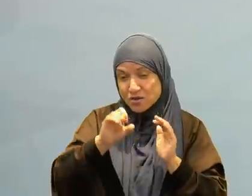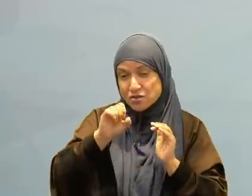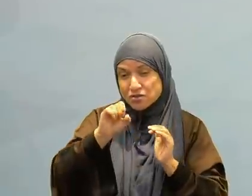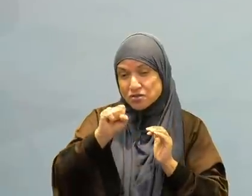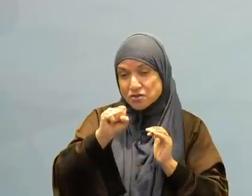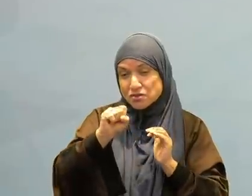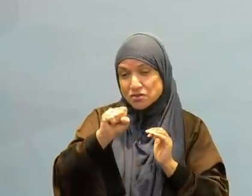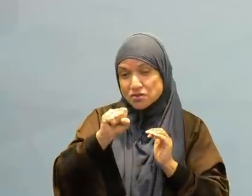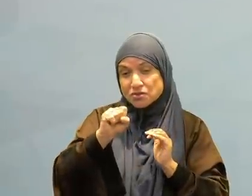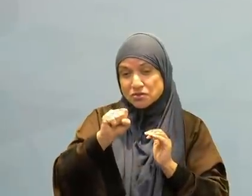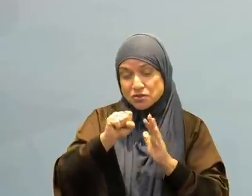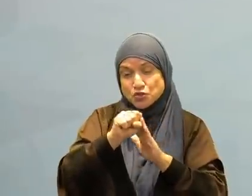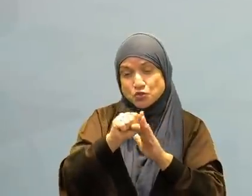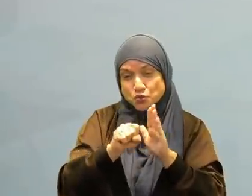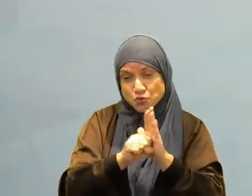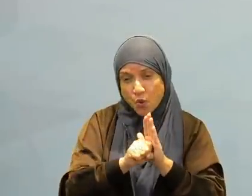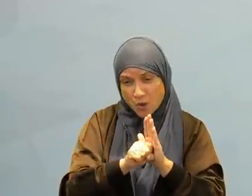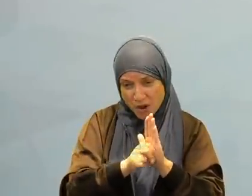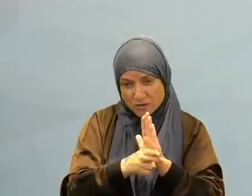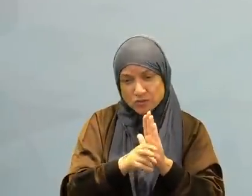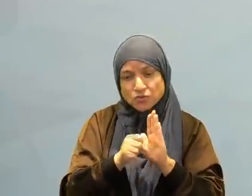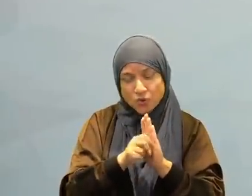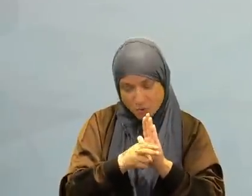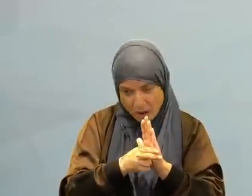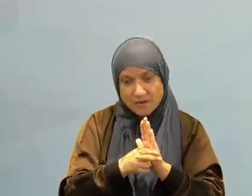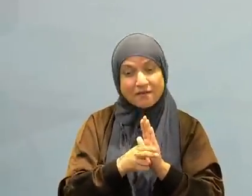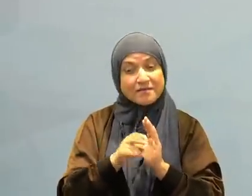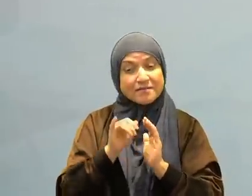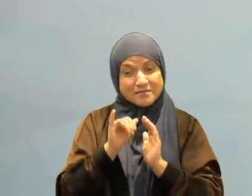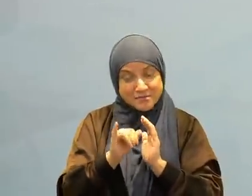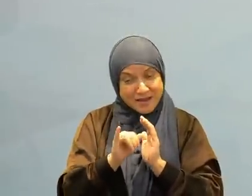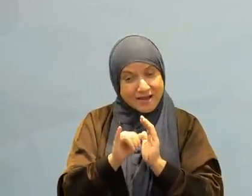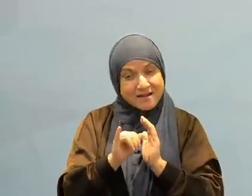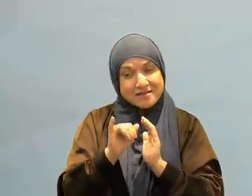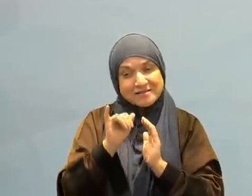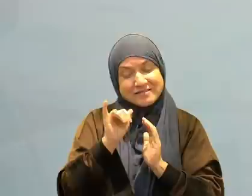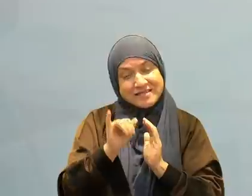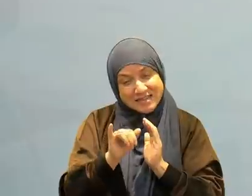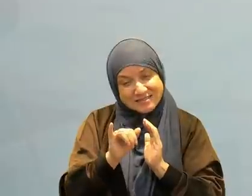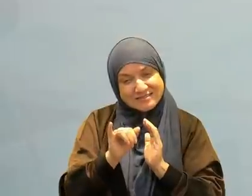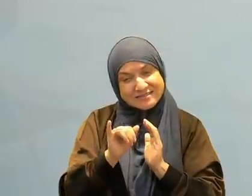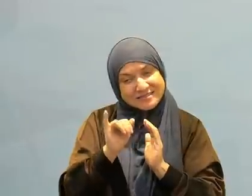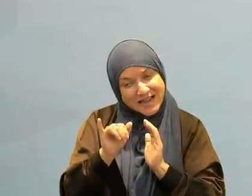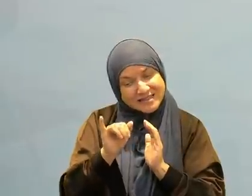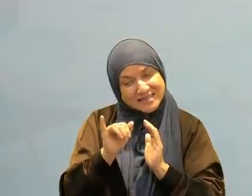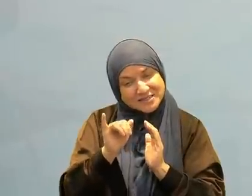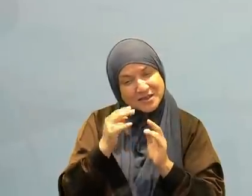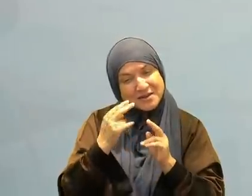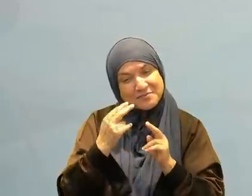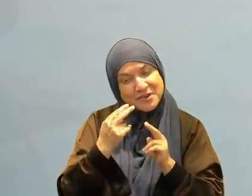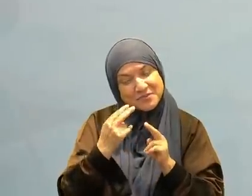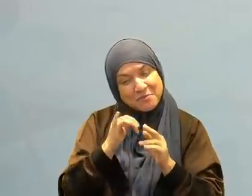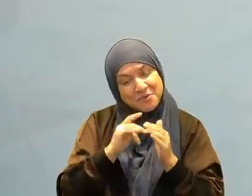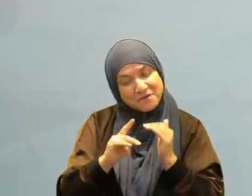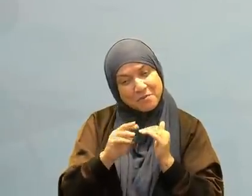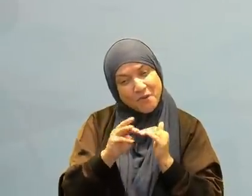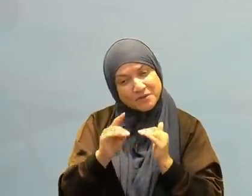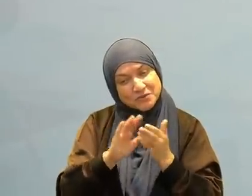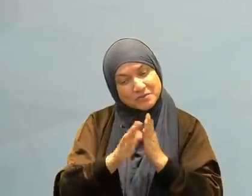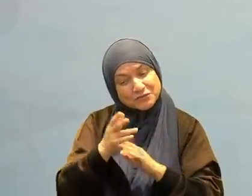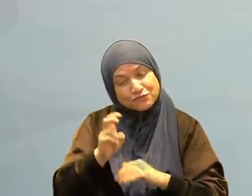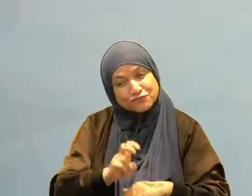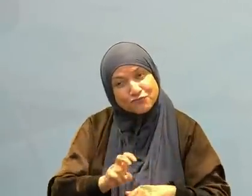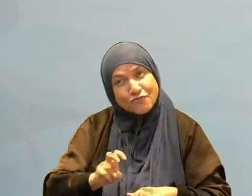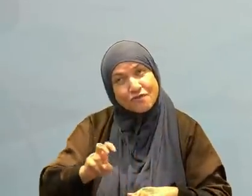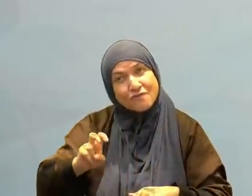place. Musa alayhi salam, Isa alayhi salam, Ibrahim alayhi salam, Yunus alayhi salam,